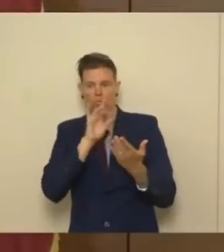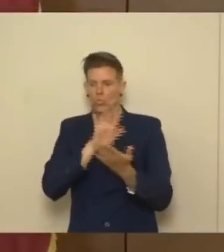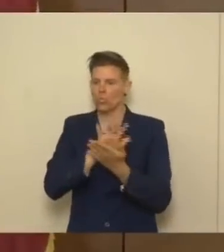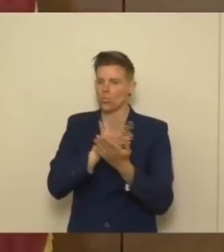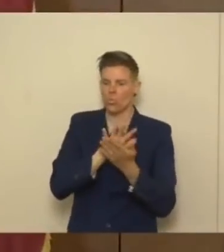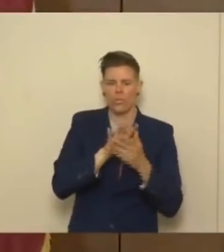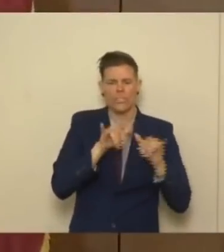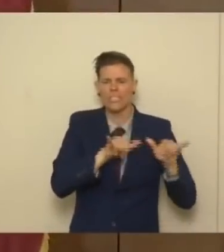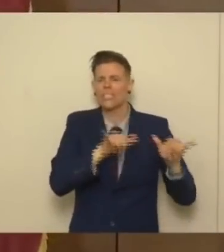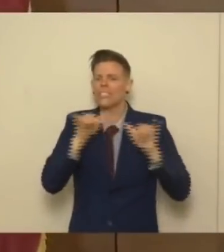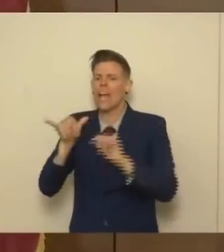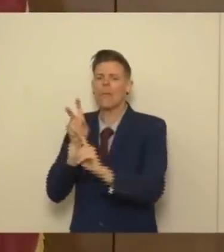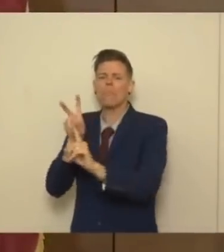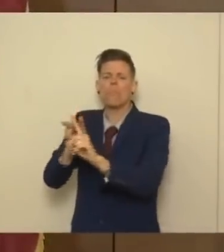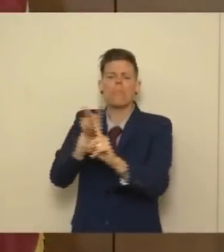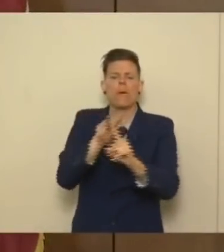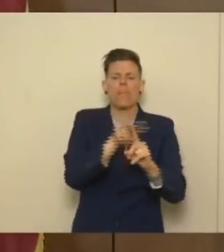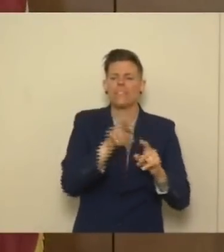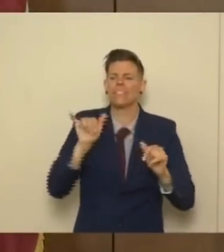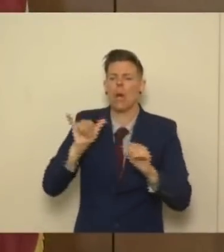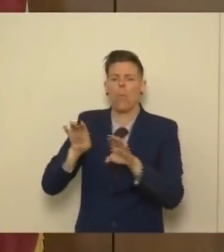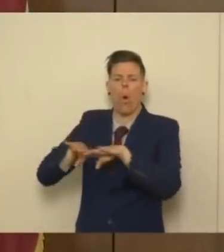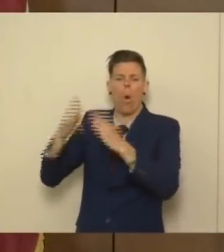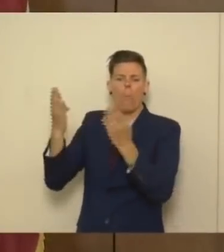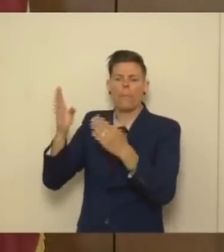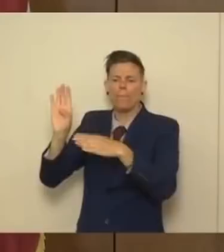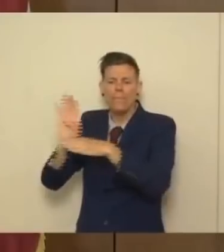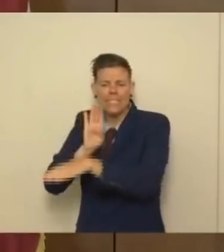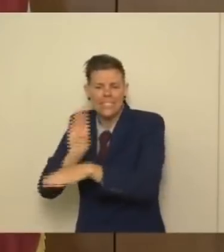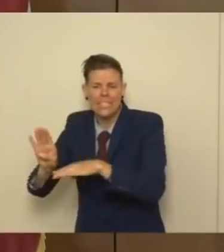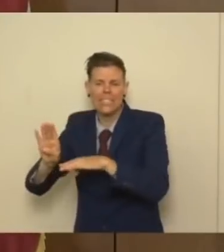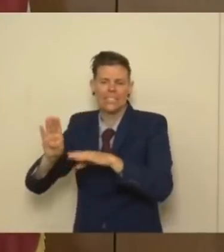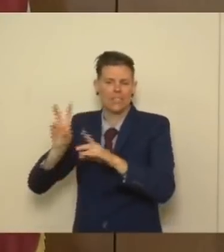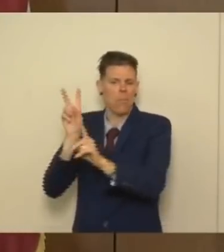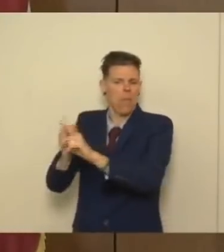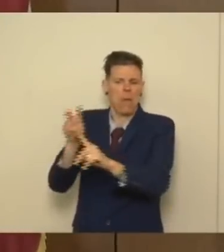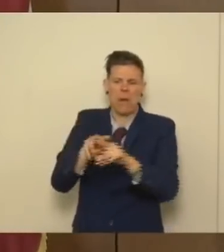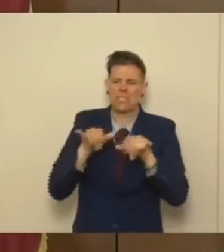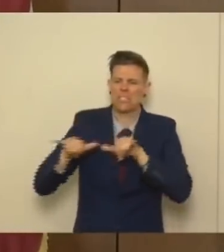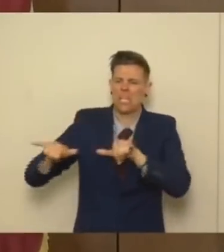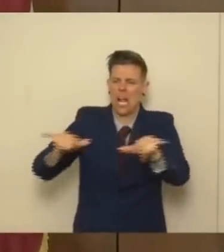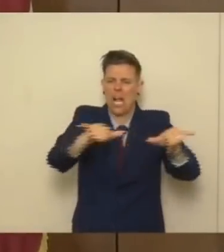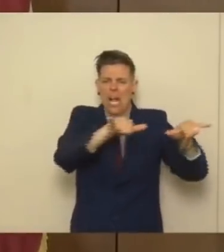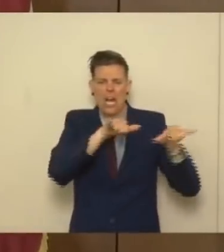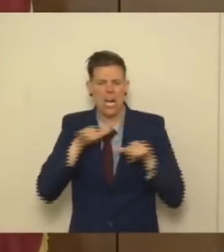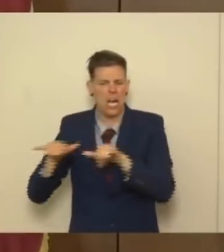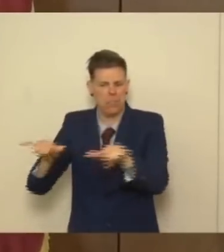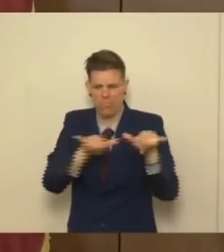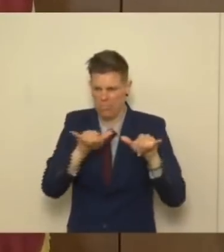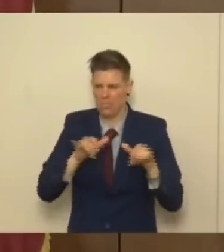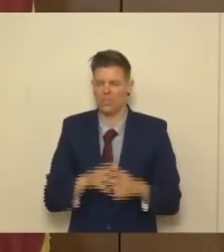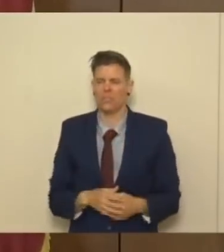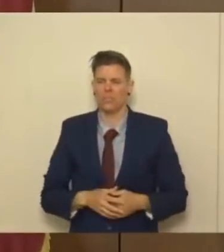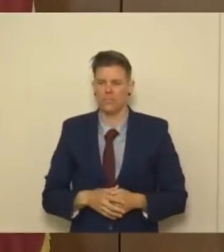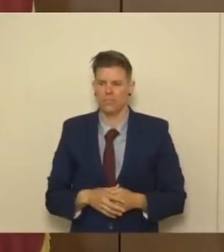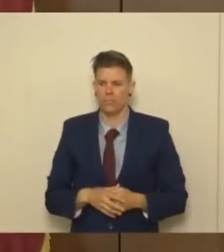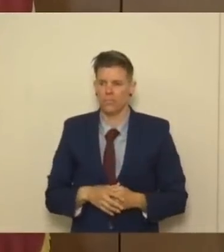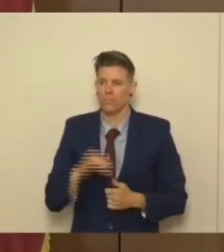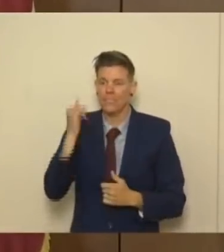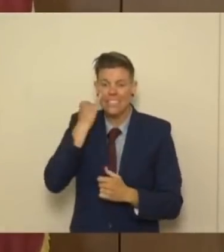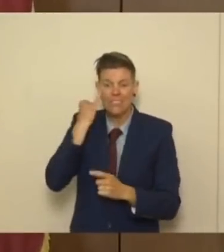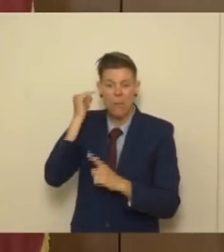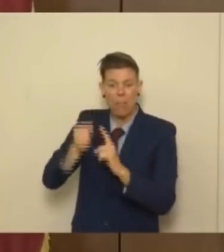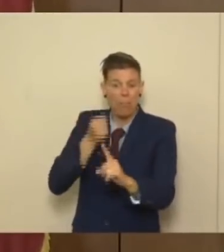at a school, just like we do now for businesses, depending upon the outbreak, it's possible that you would close a school until